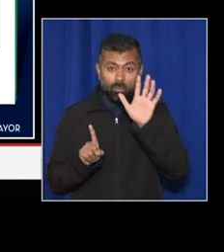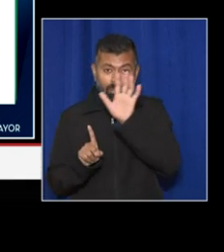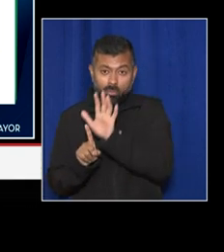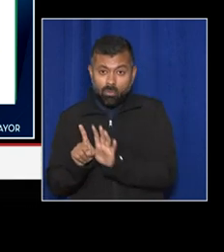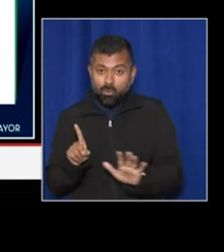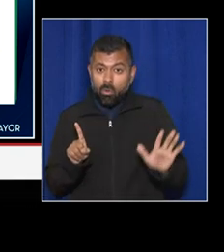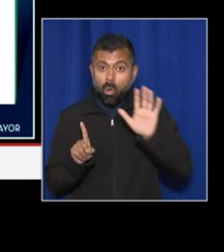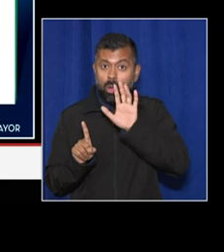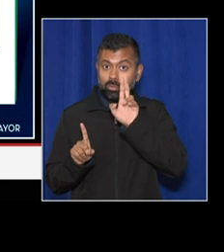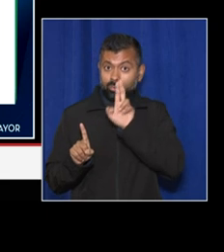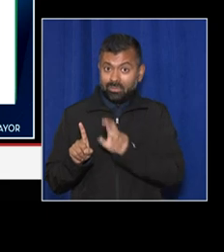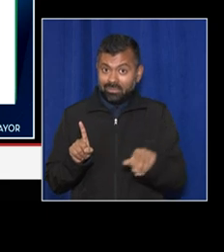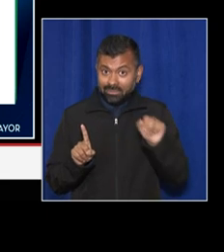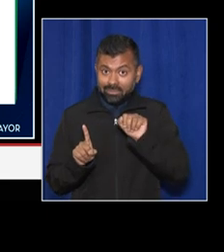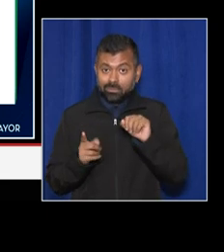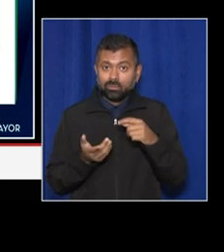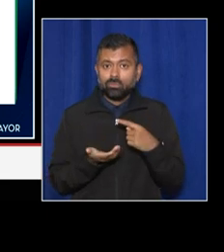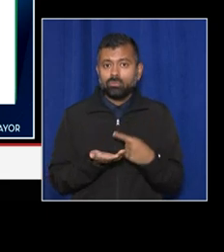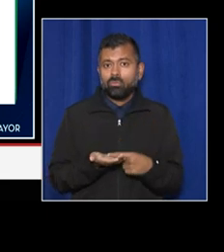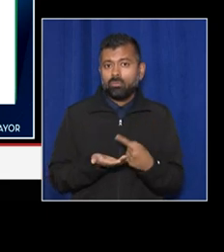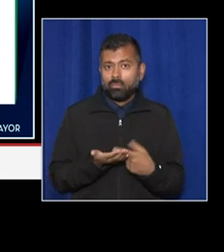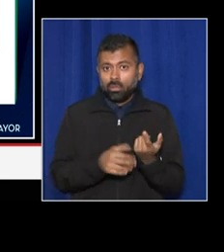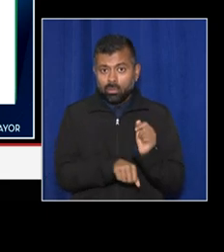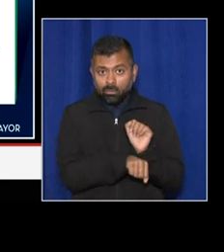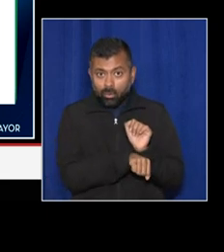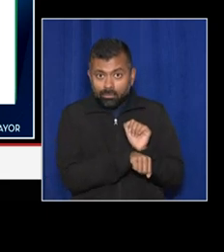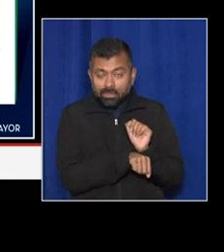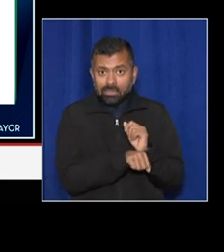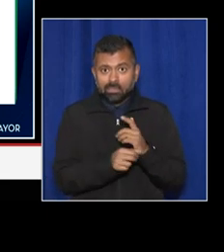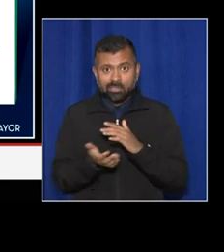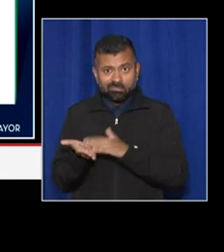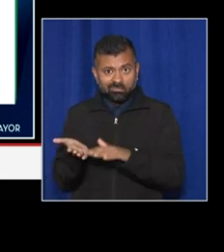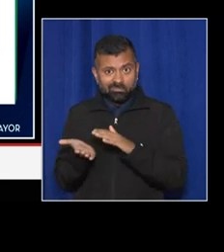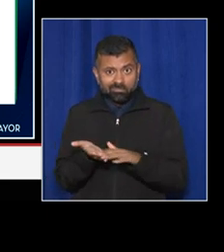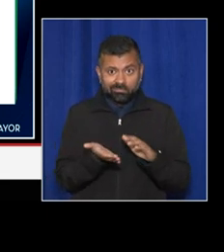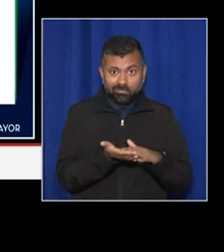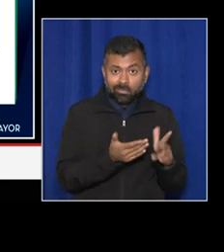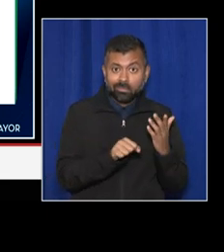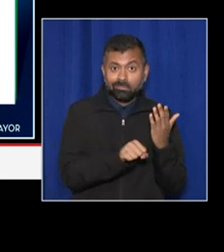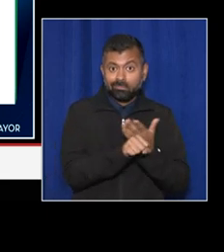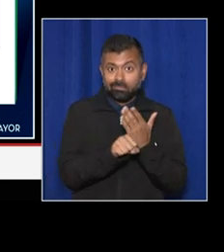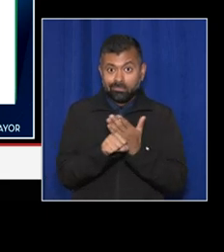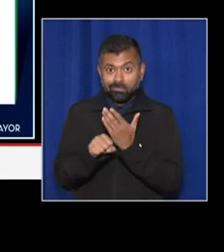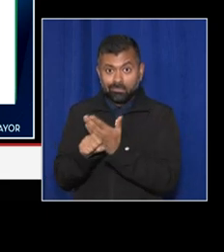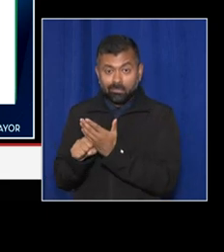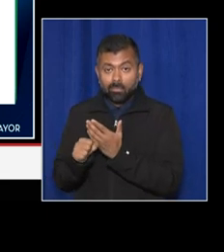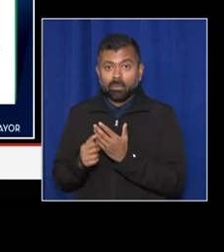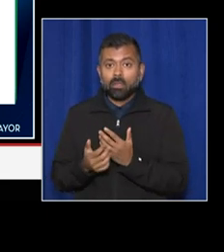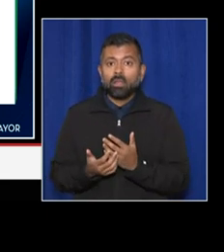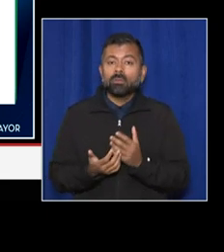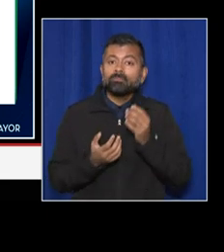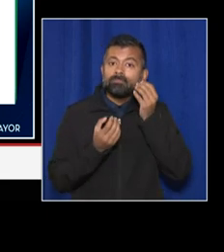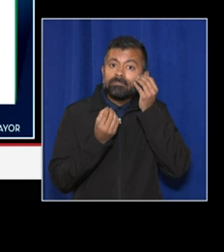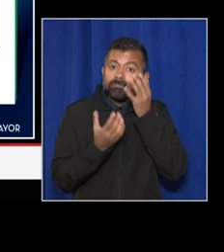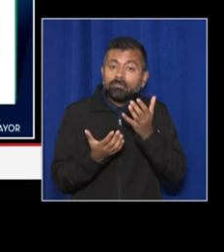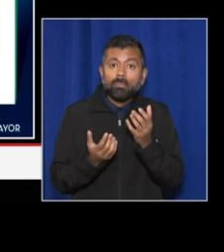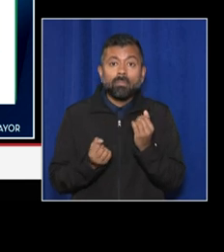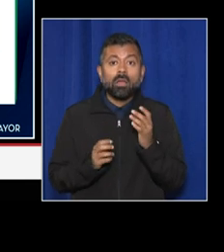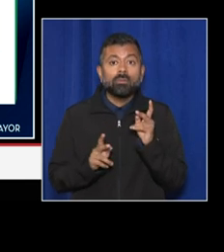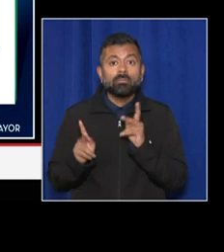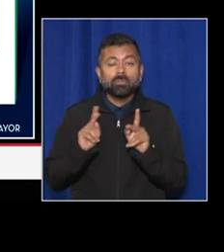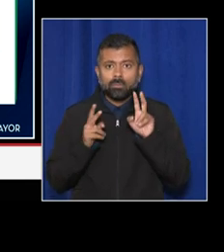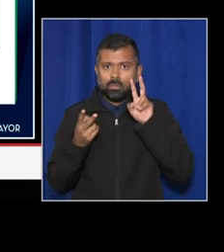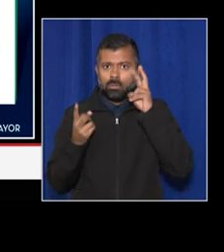a misconception that, you know, the federal government is just in Washington, D.C. We're proud, of course,